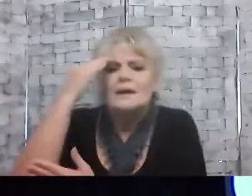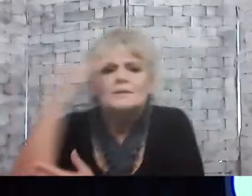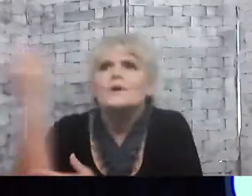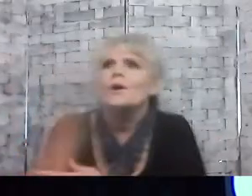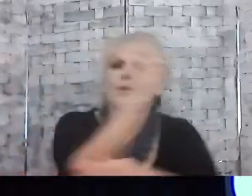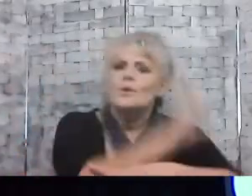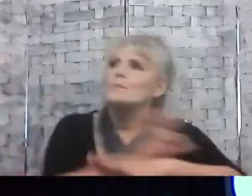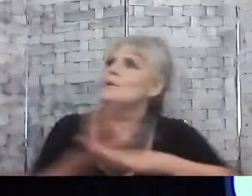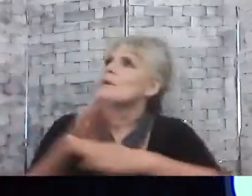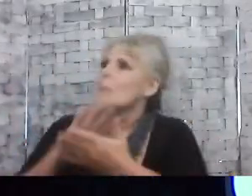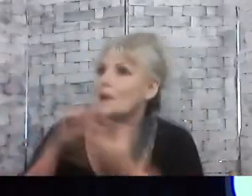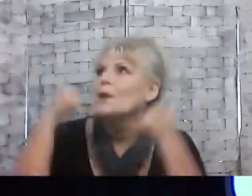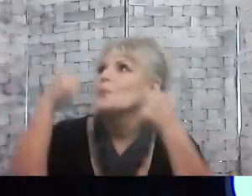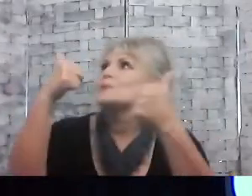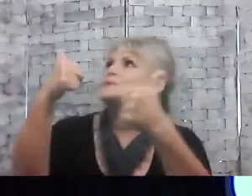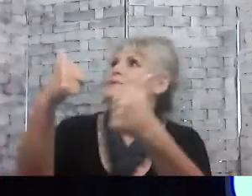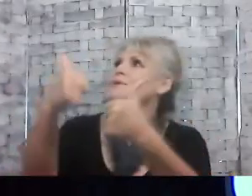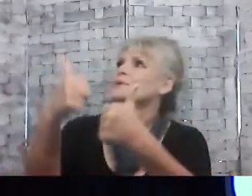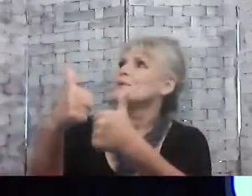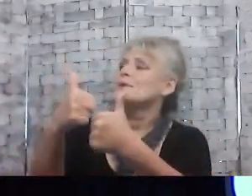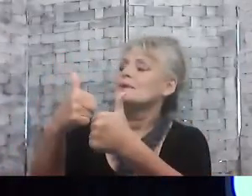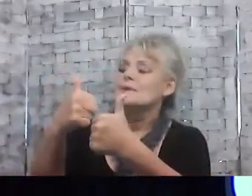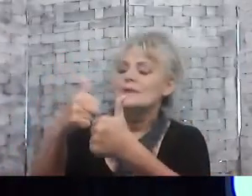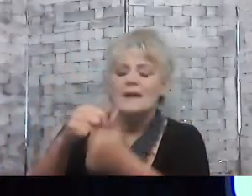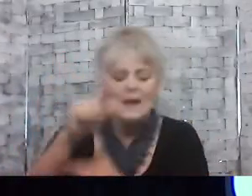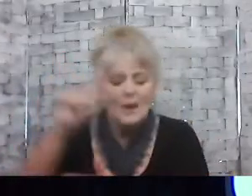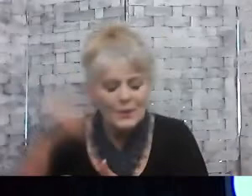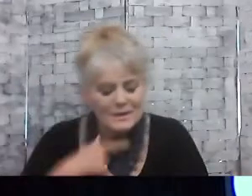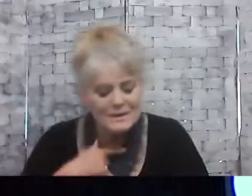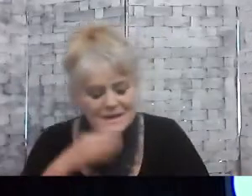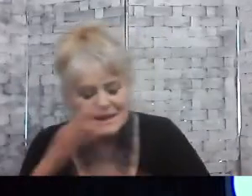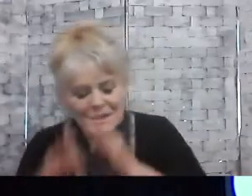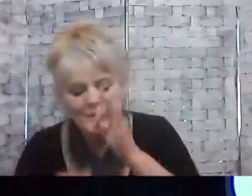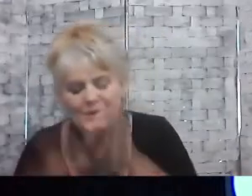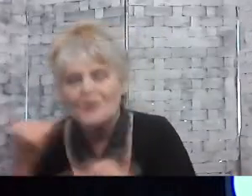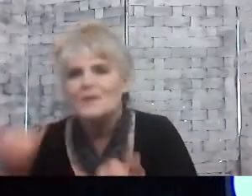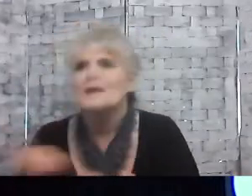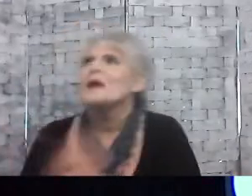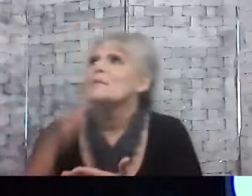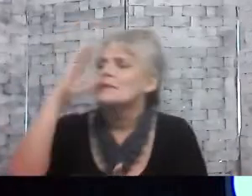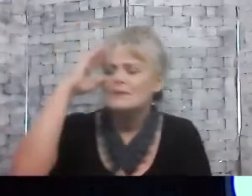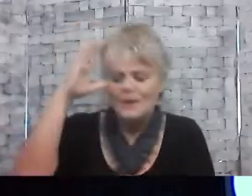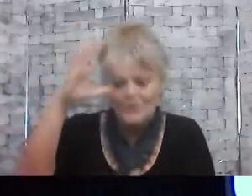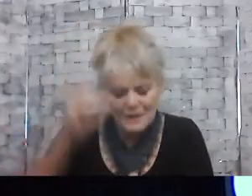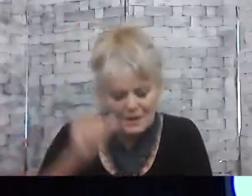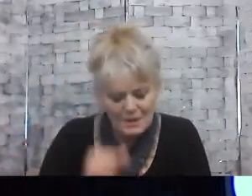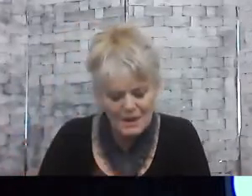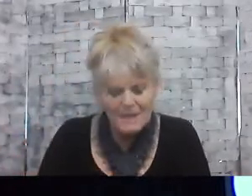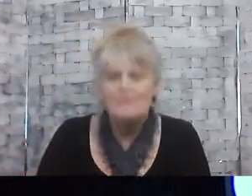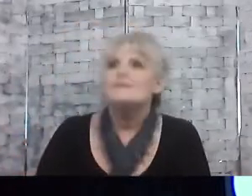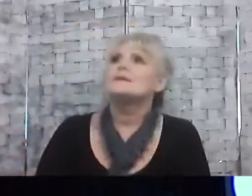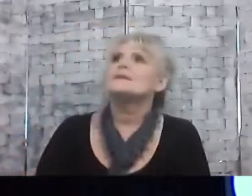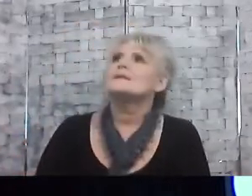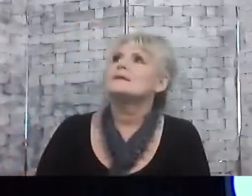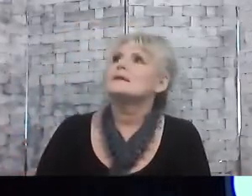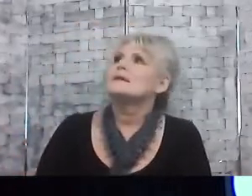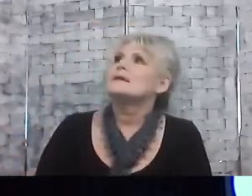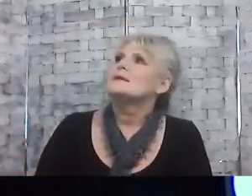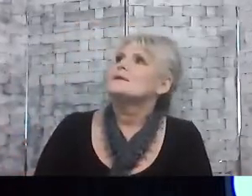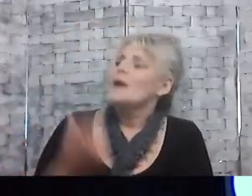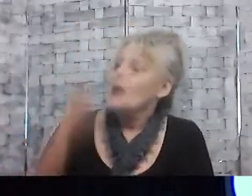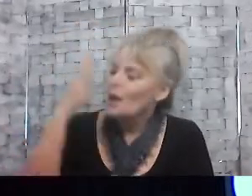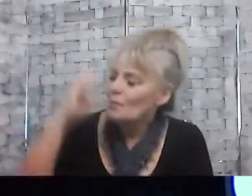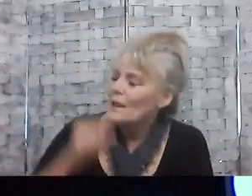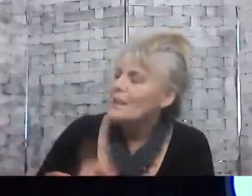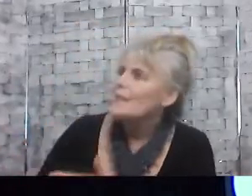is, but I know it's good. I wanna tell you now that I believe in, I wanna tell you now that I believe